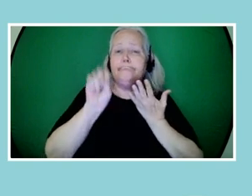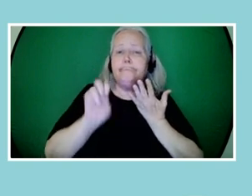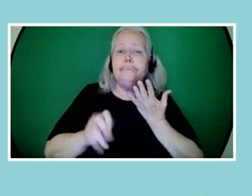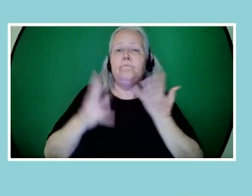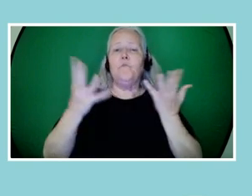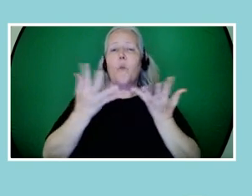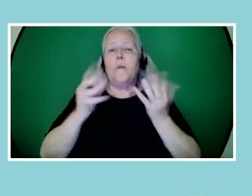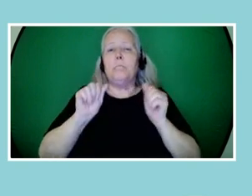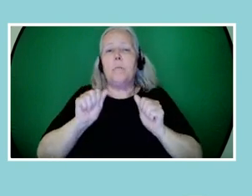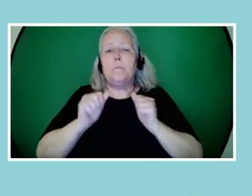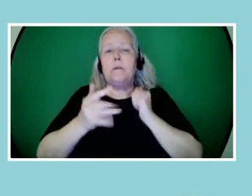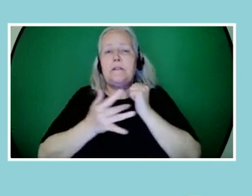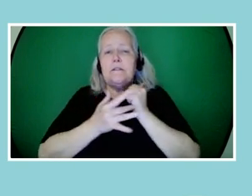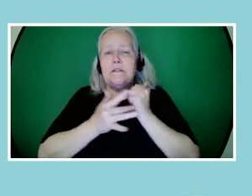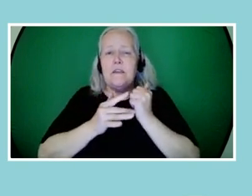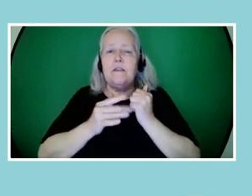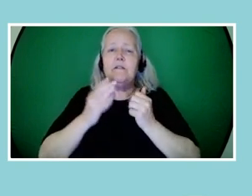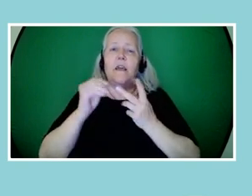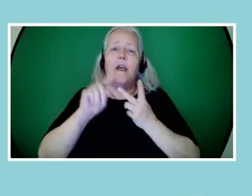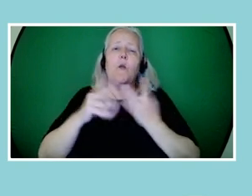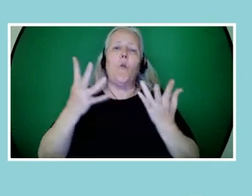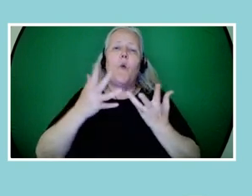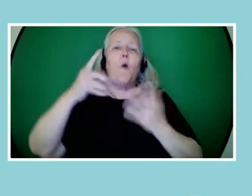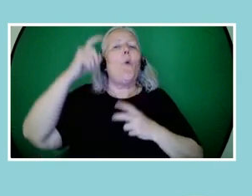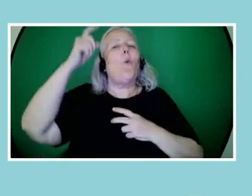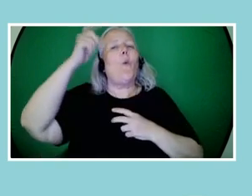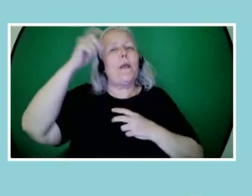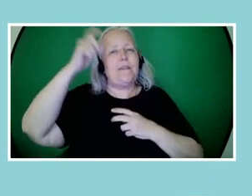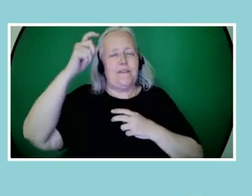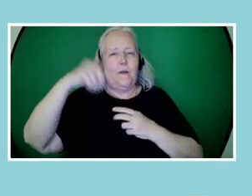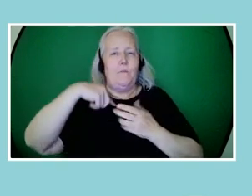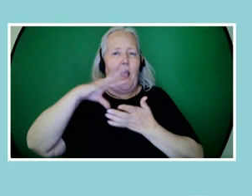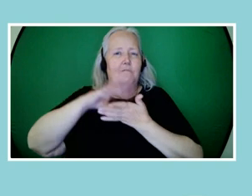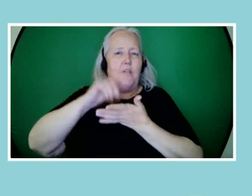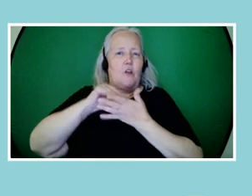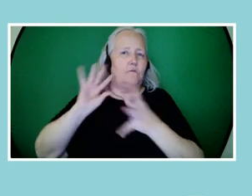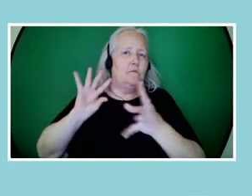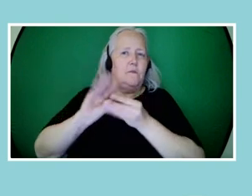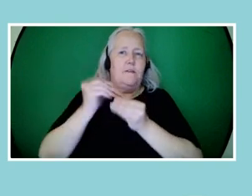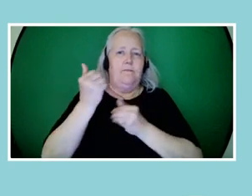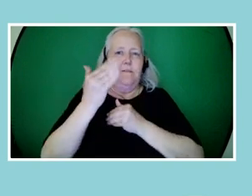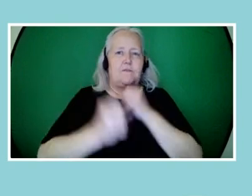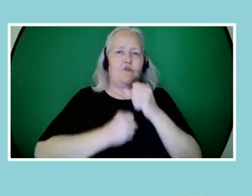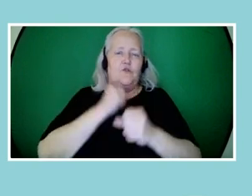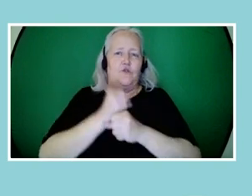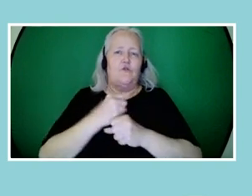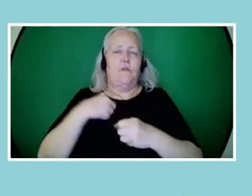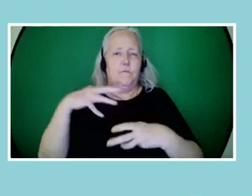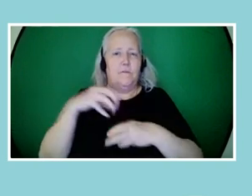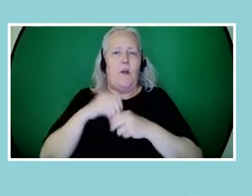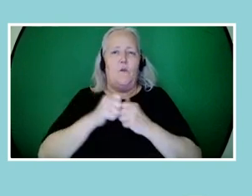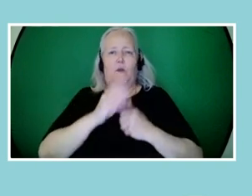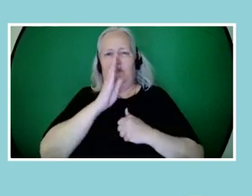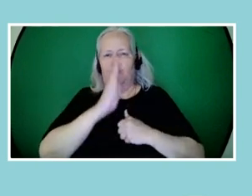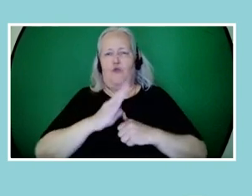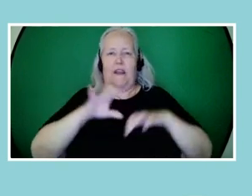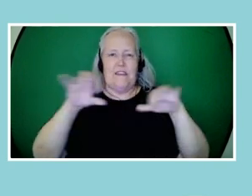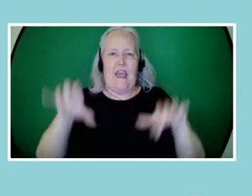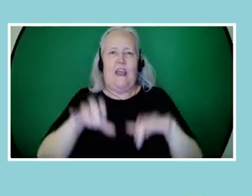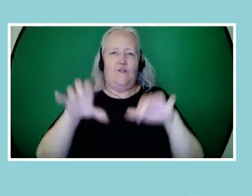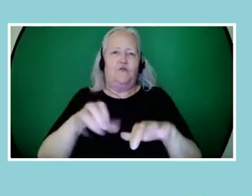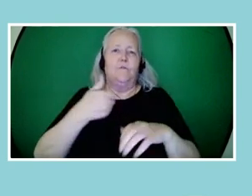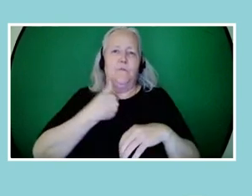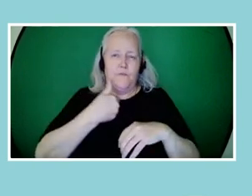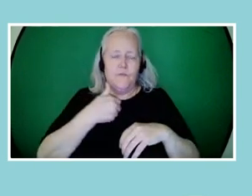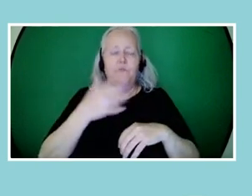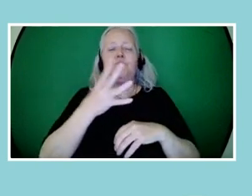and wisdom that I have gathered over the past 15 years as a direct action organizer, and hope that you can use these in